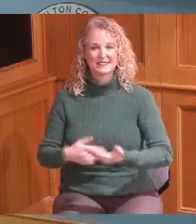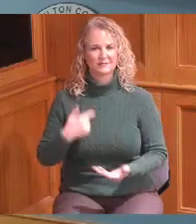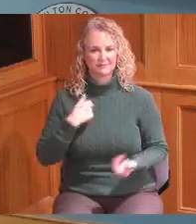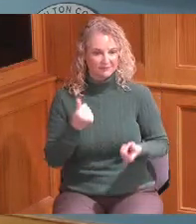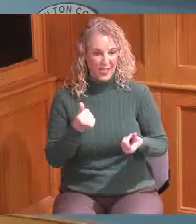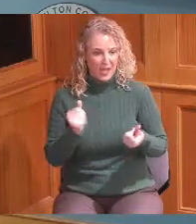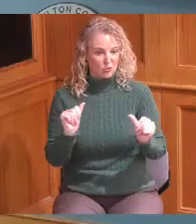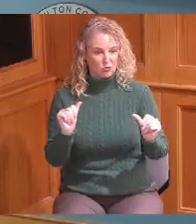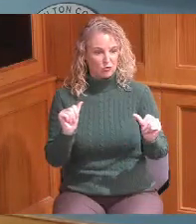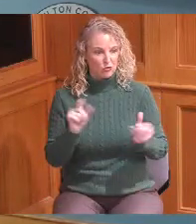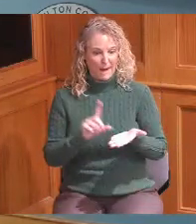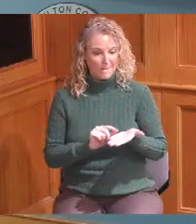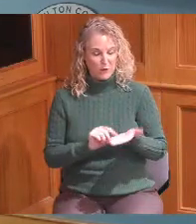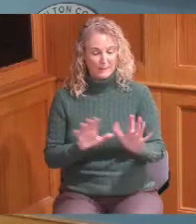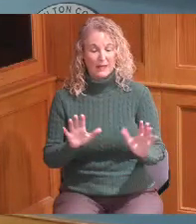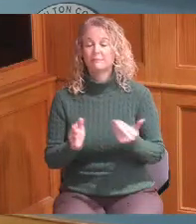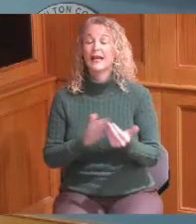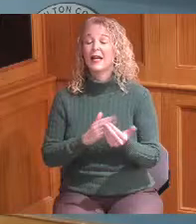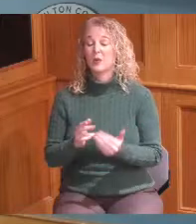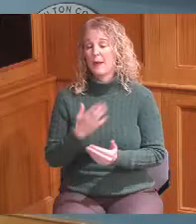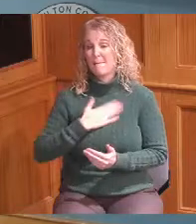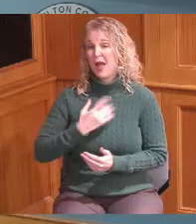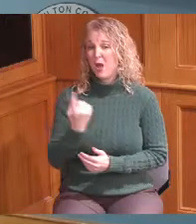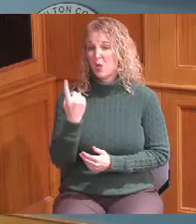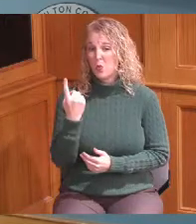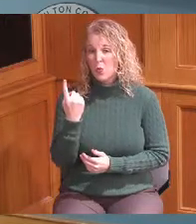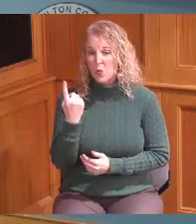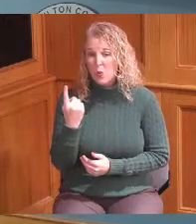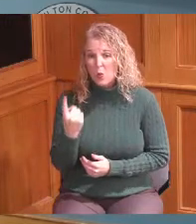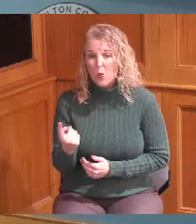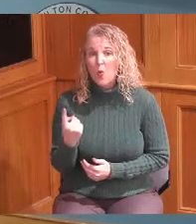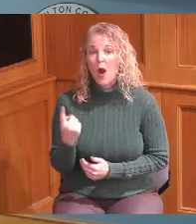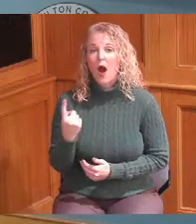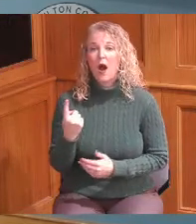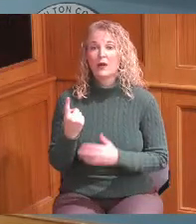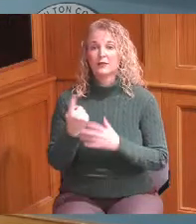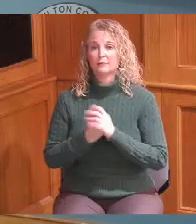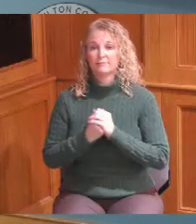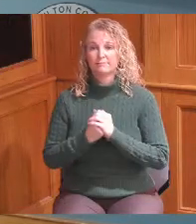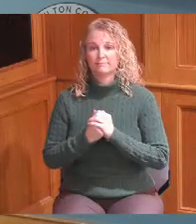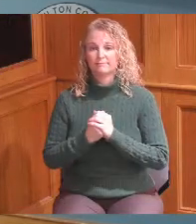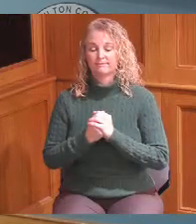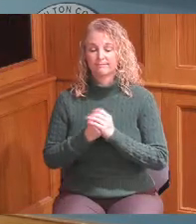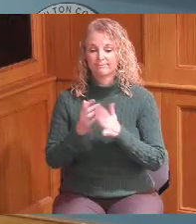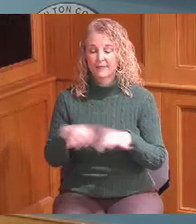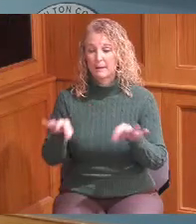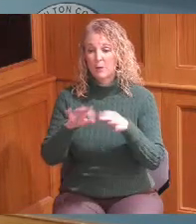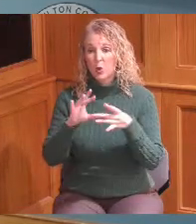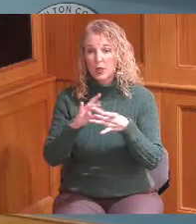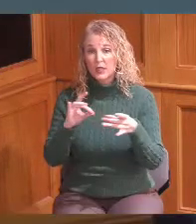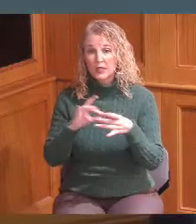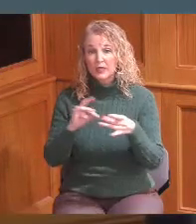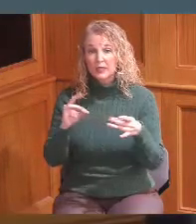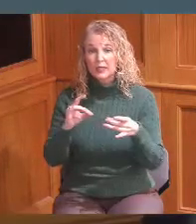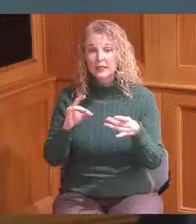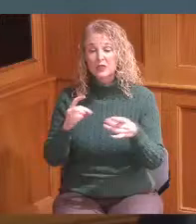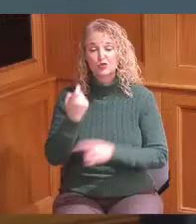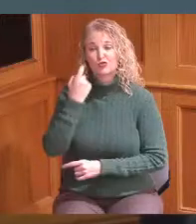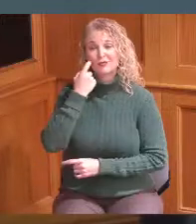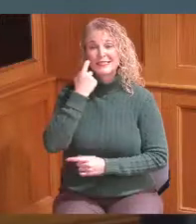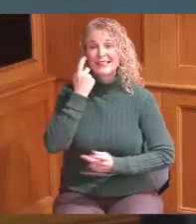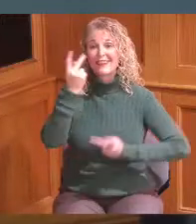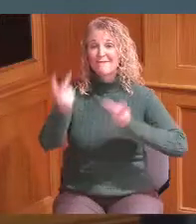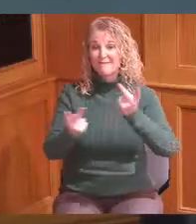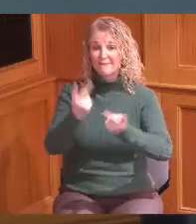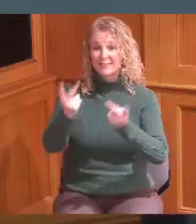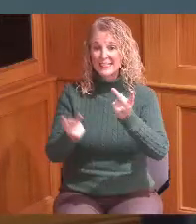get stuff printed off, but one thing I really want to say, and I may have something to say at the end, is I went to the Visit Cincy